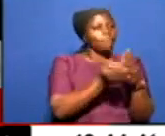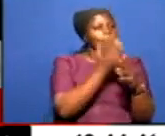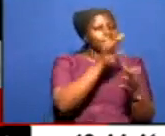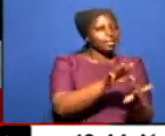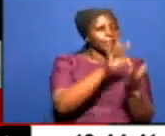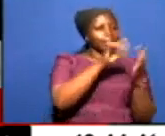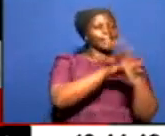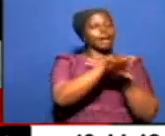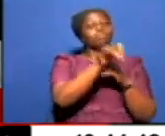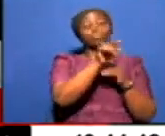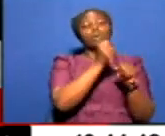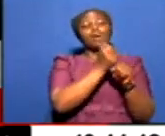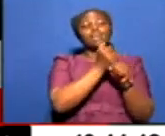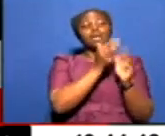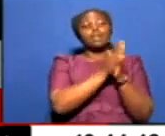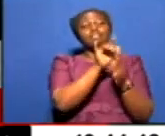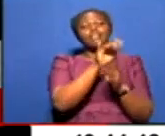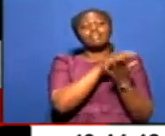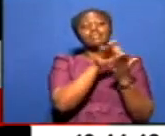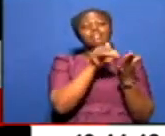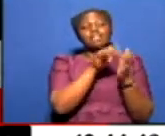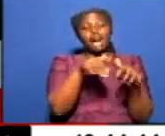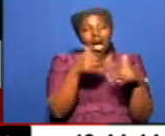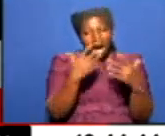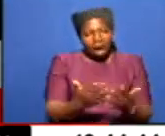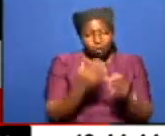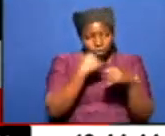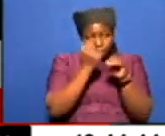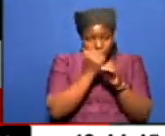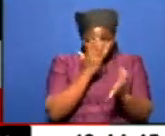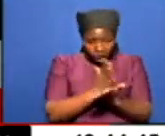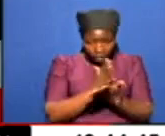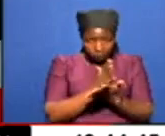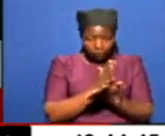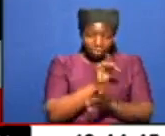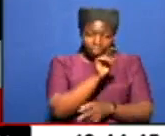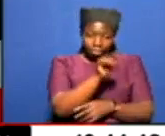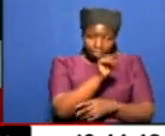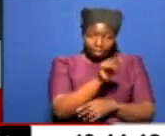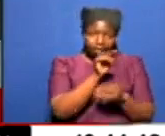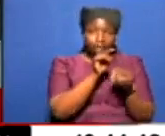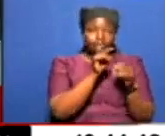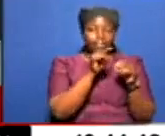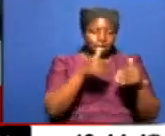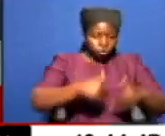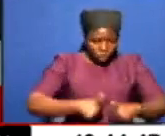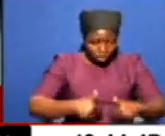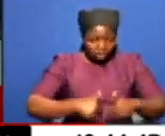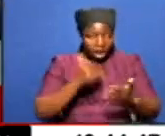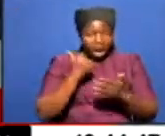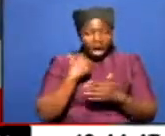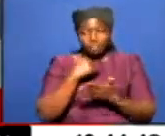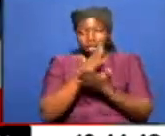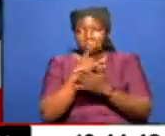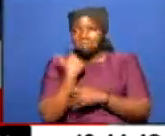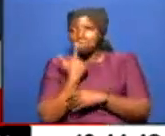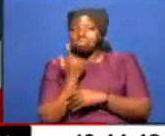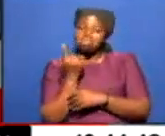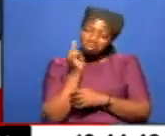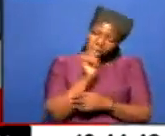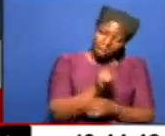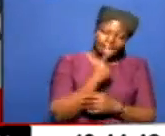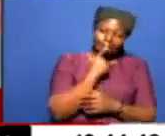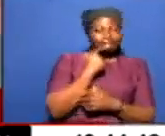with the counterterrorism center to ensure that these youths, there are some who come out and say, I was in Somalia, I